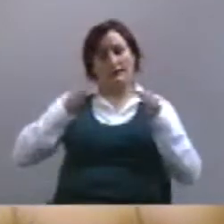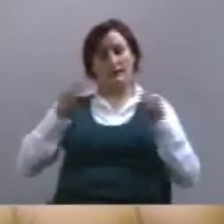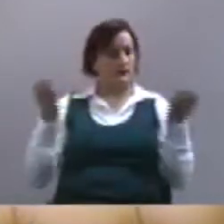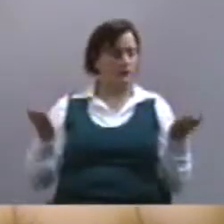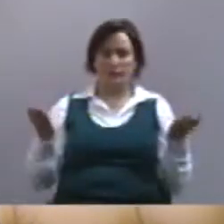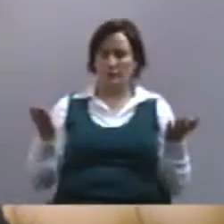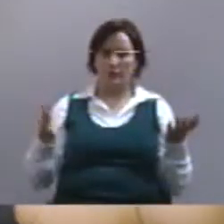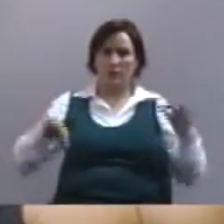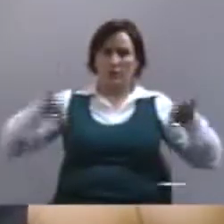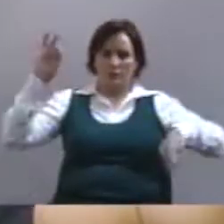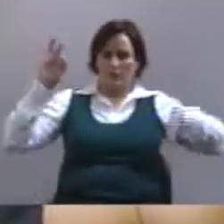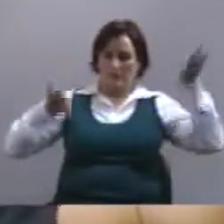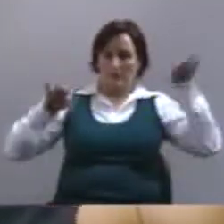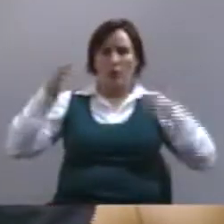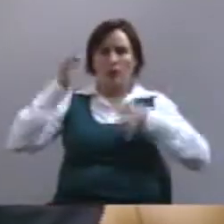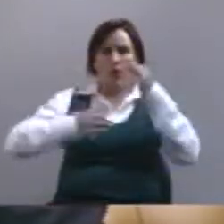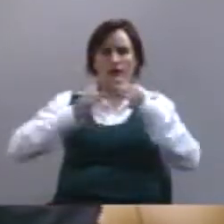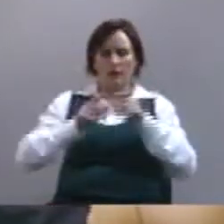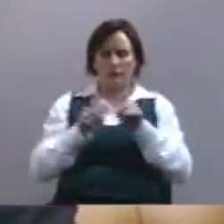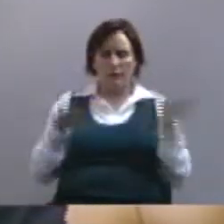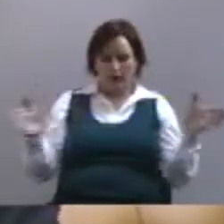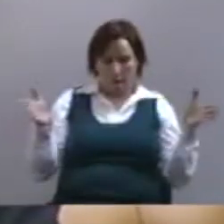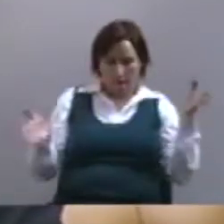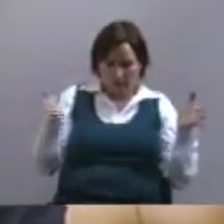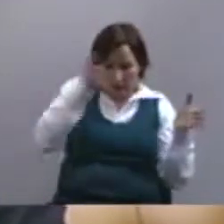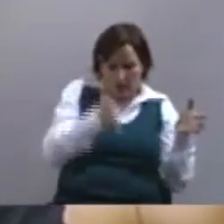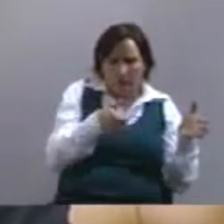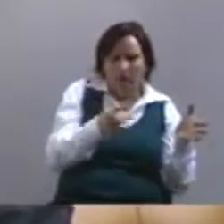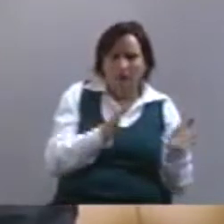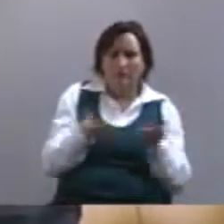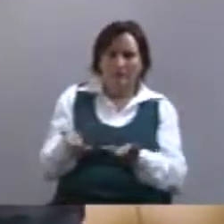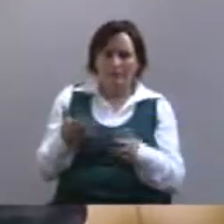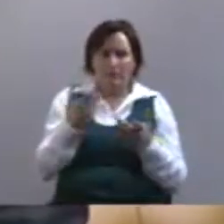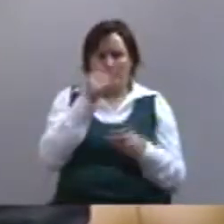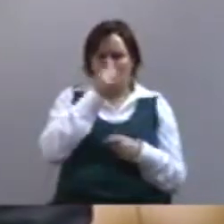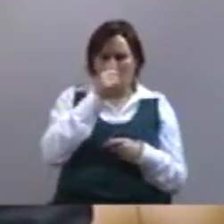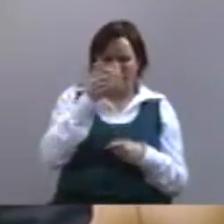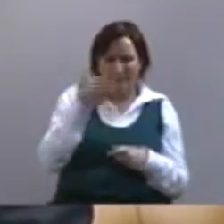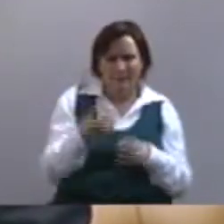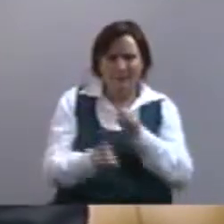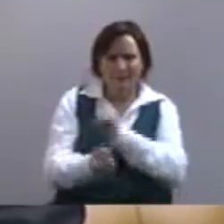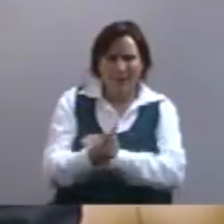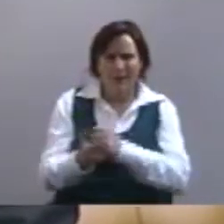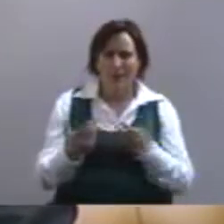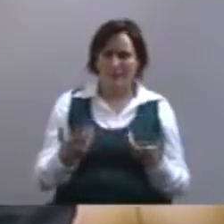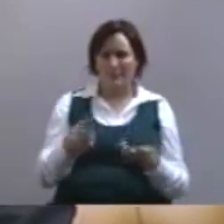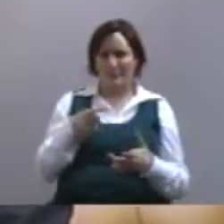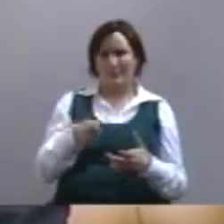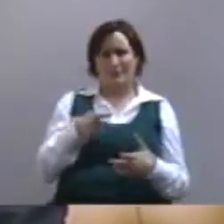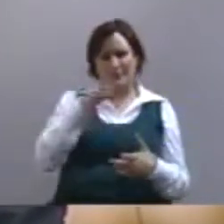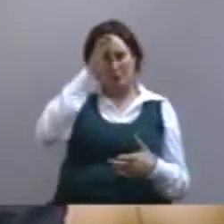playing politics at the expense of sensitive issues like crime, especially when our men and women in